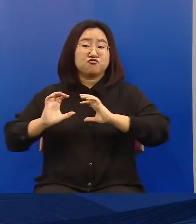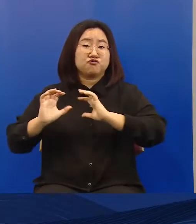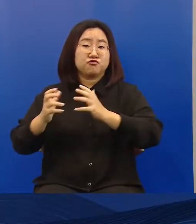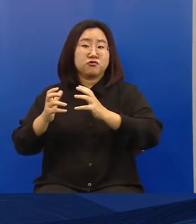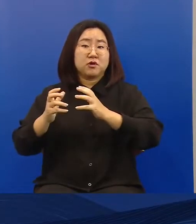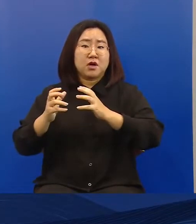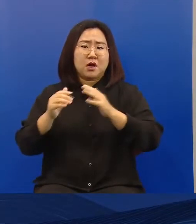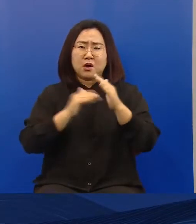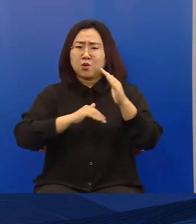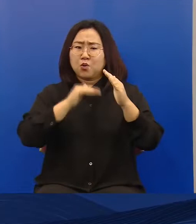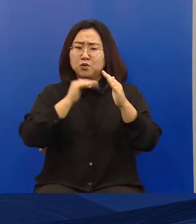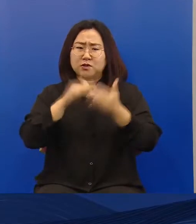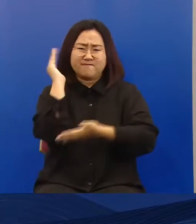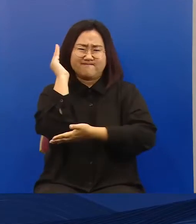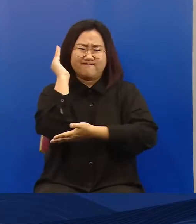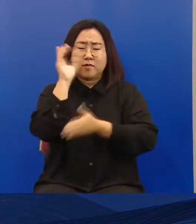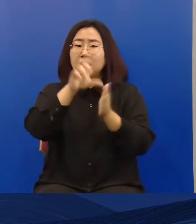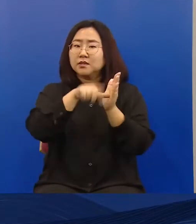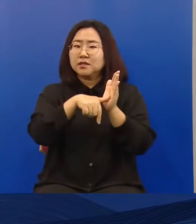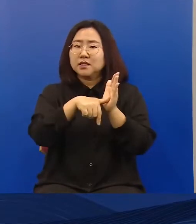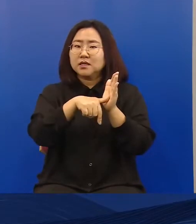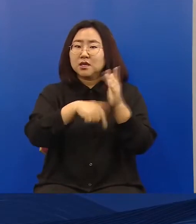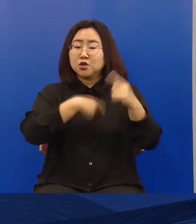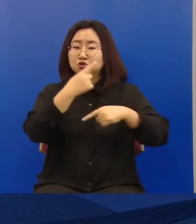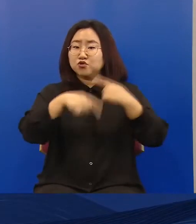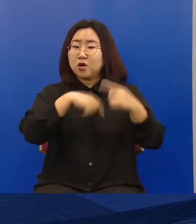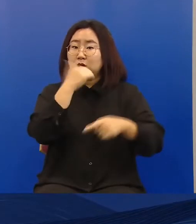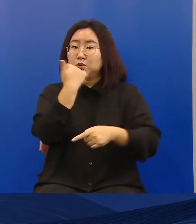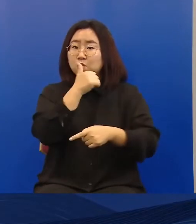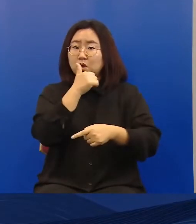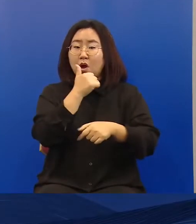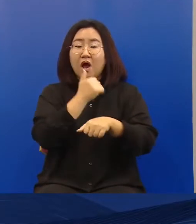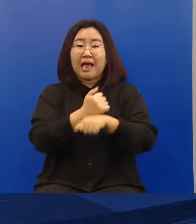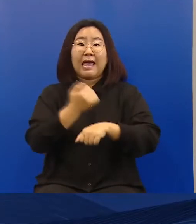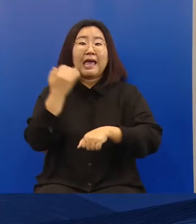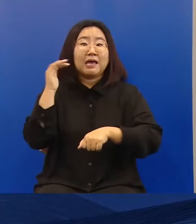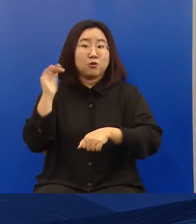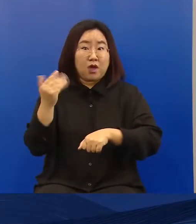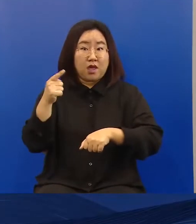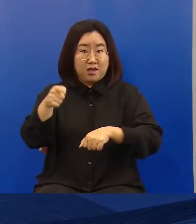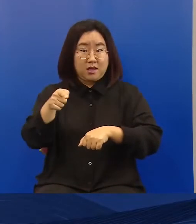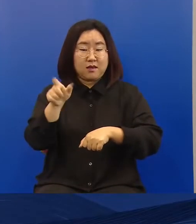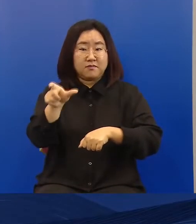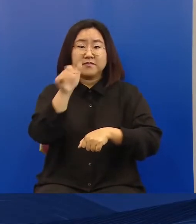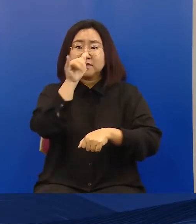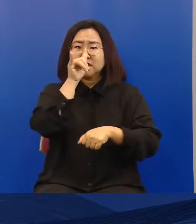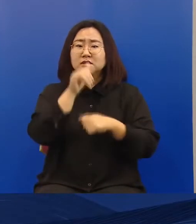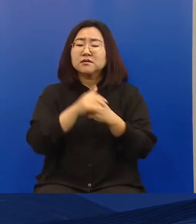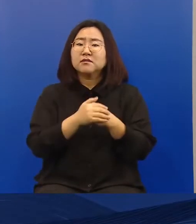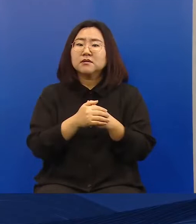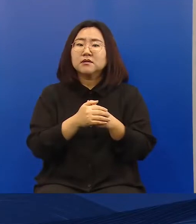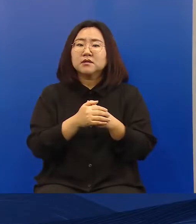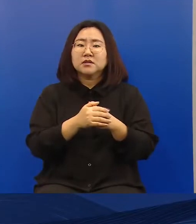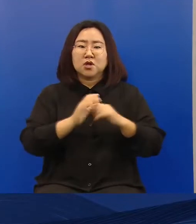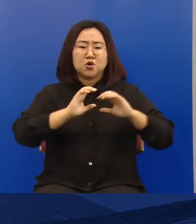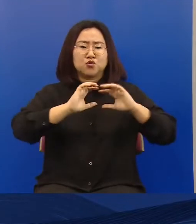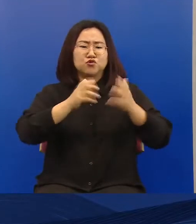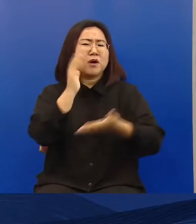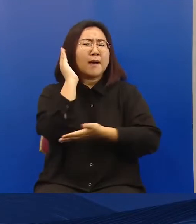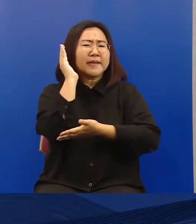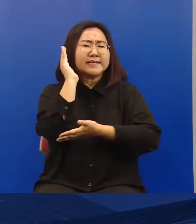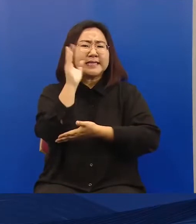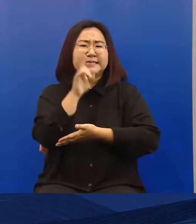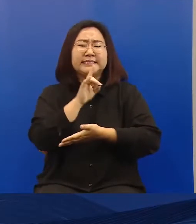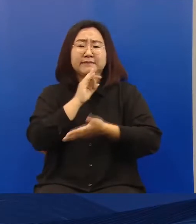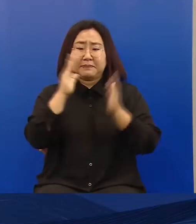according to the Welfare Act for the People with a Disability, Article 2